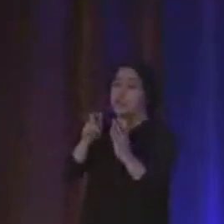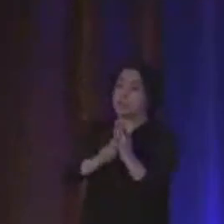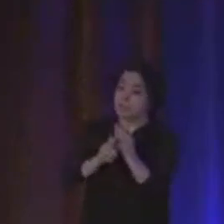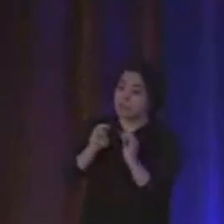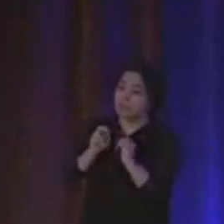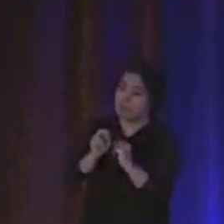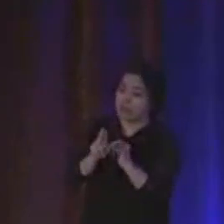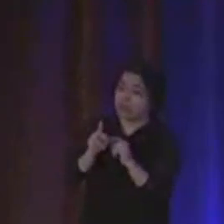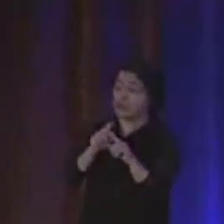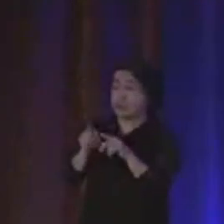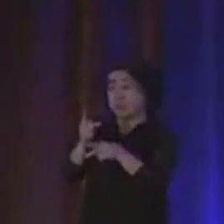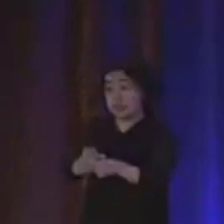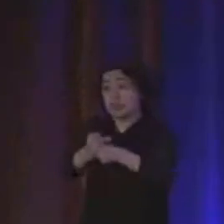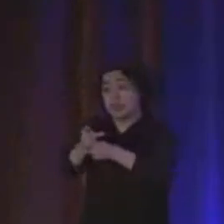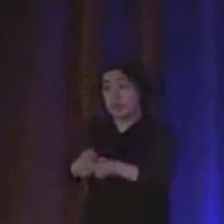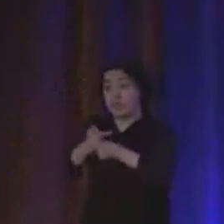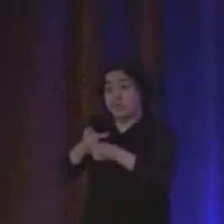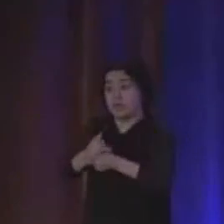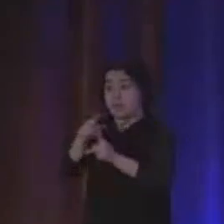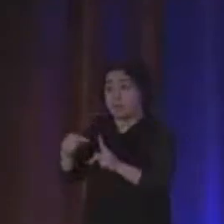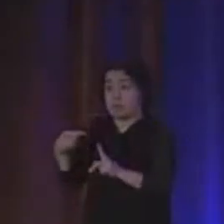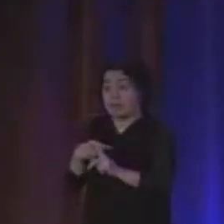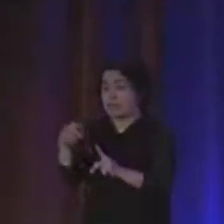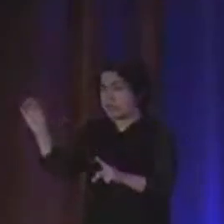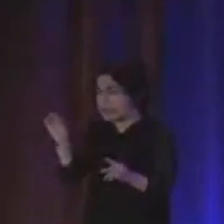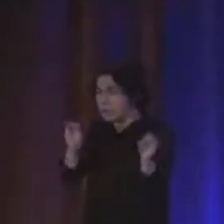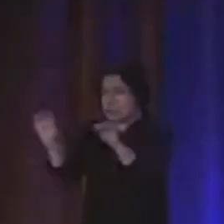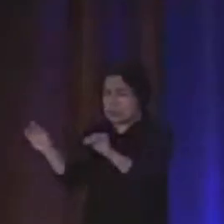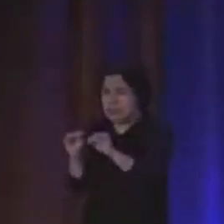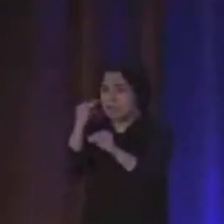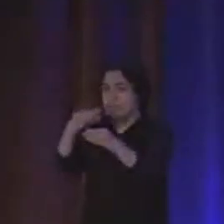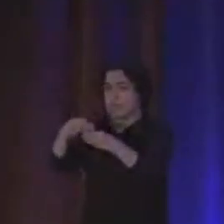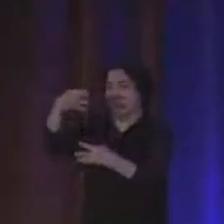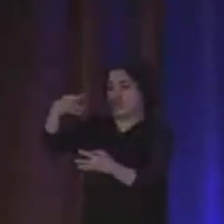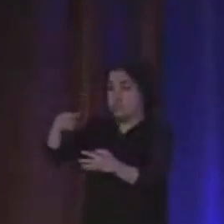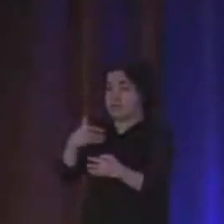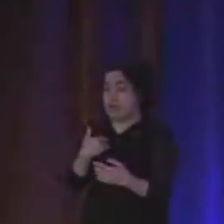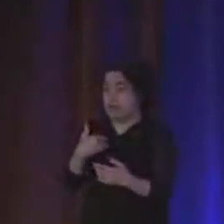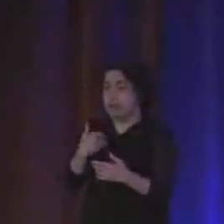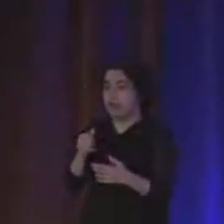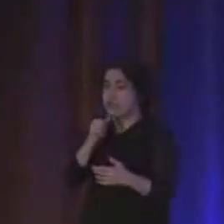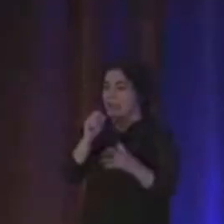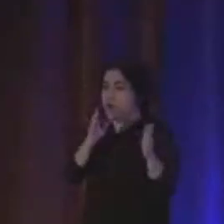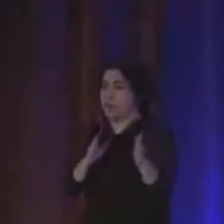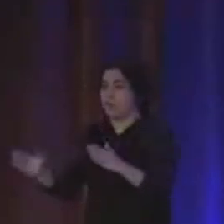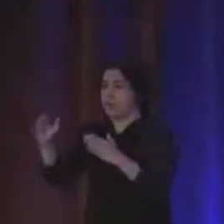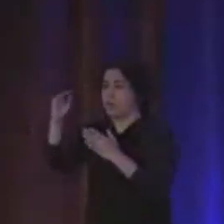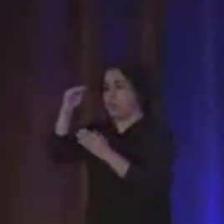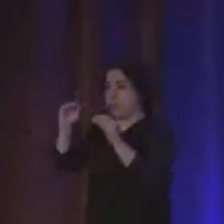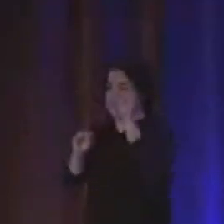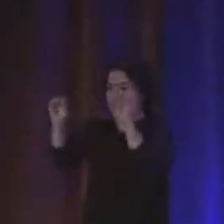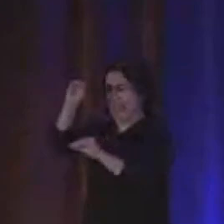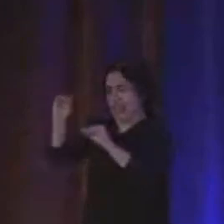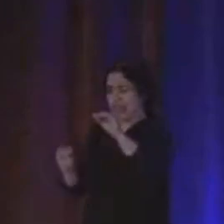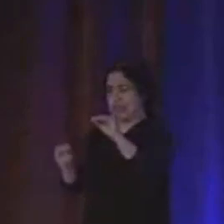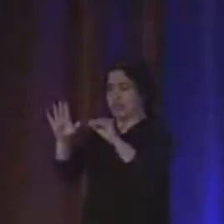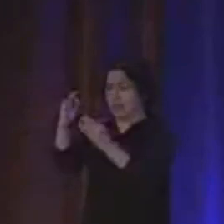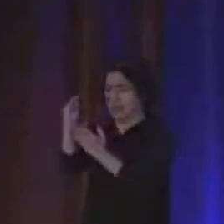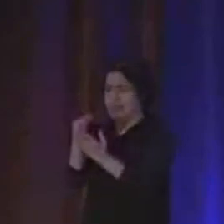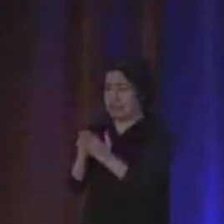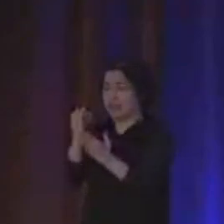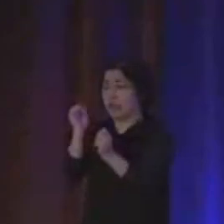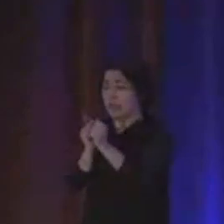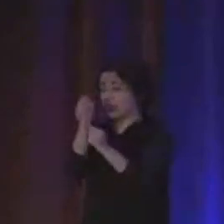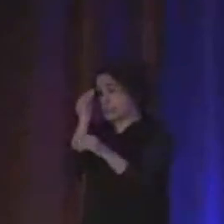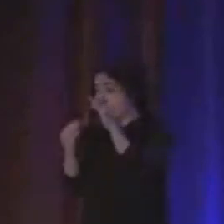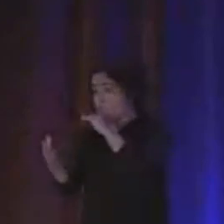to be very careful about putting them in when you have list items and unordered lists. And with a disclosure widget, it works